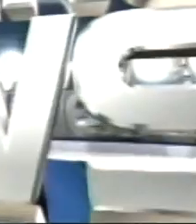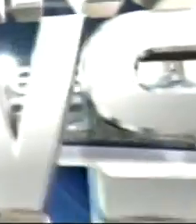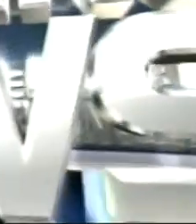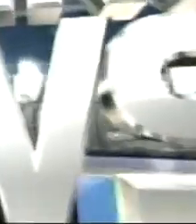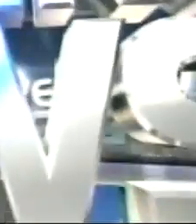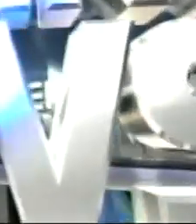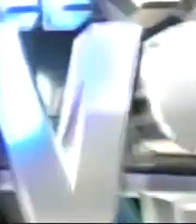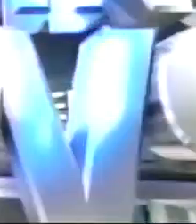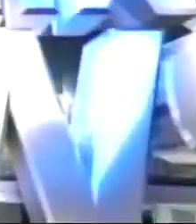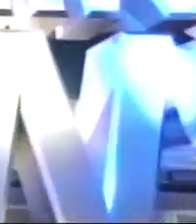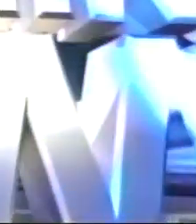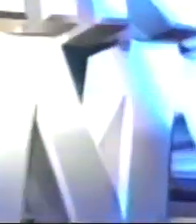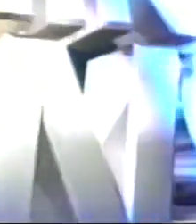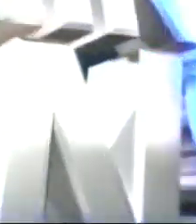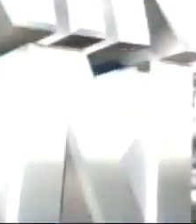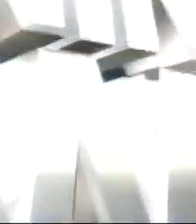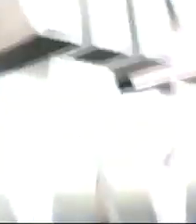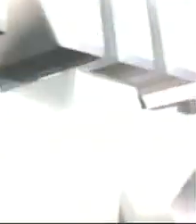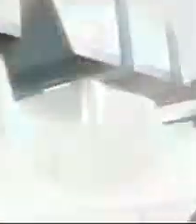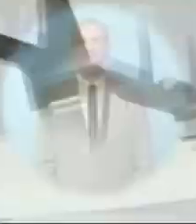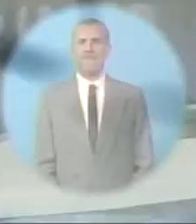News.